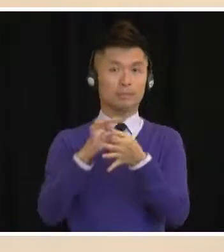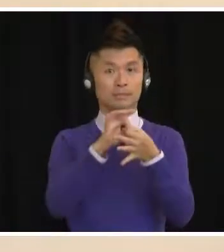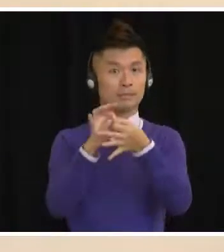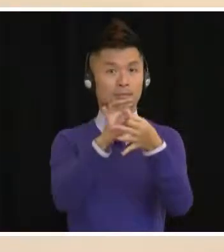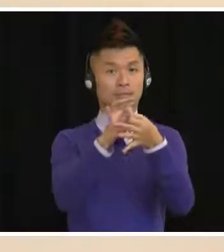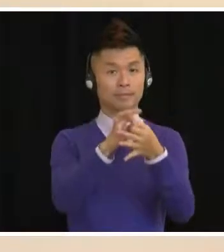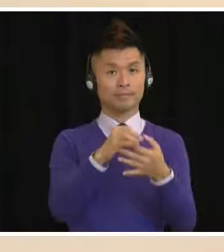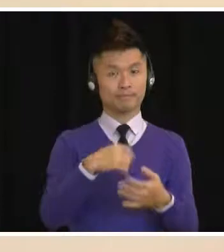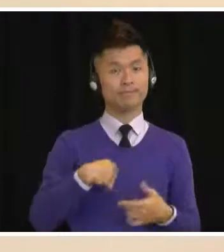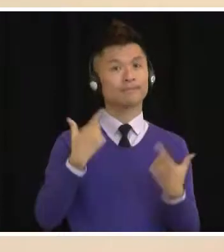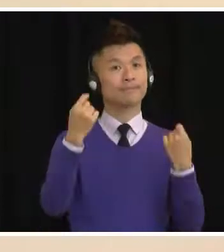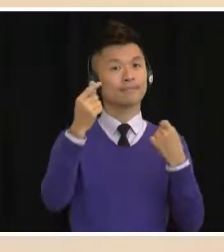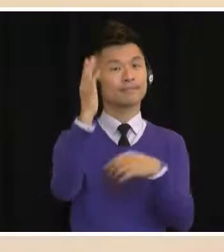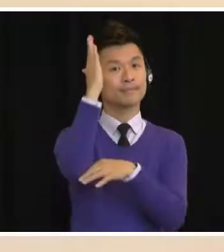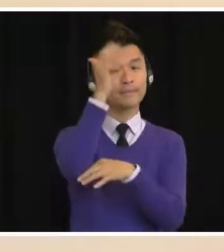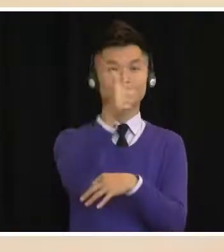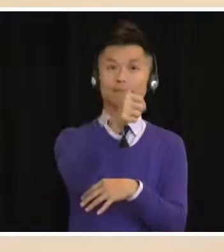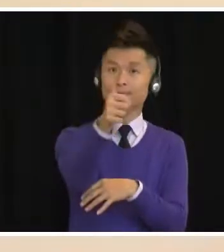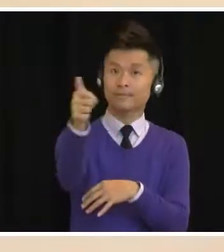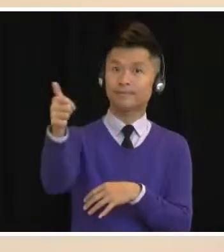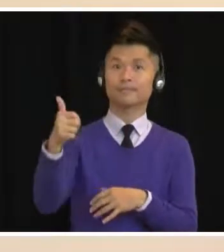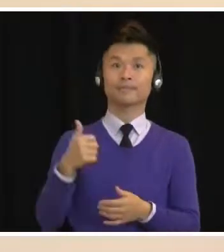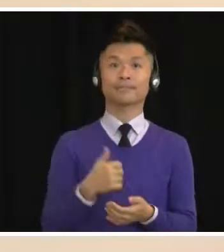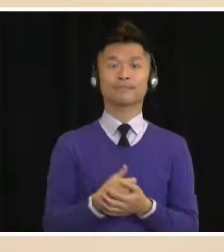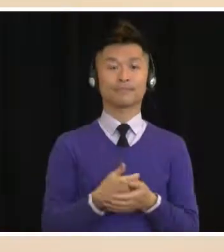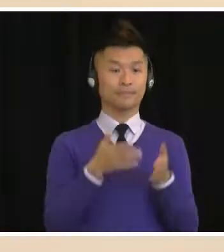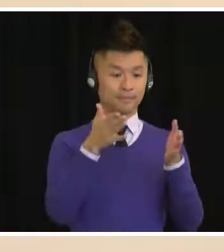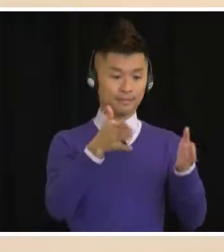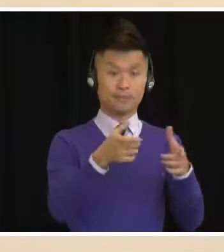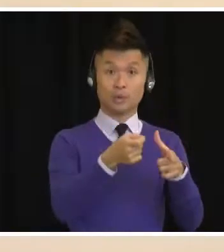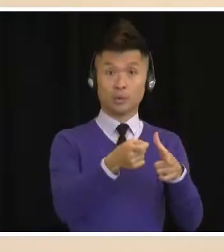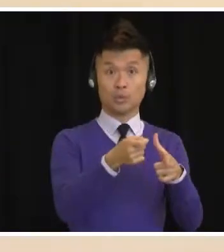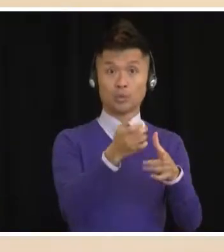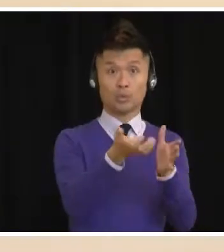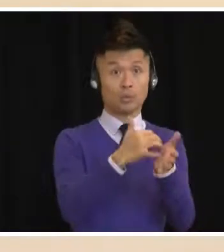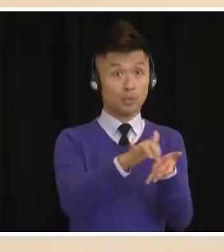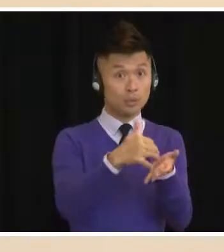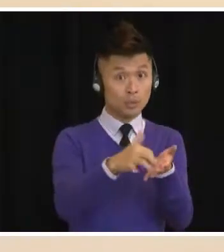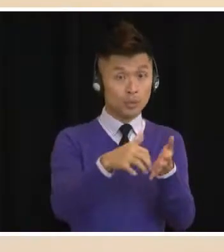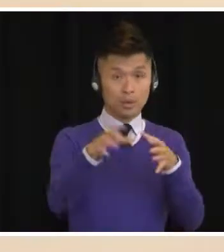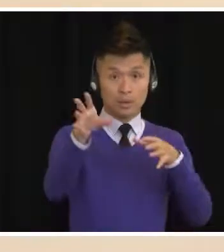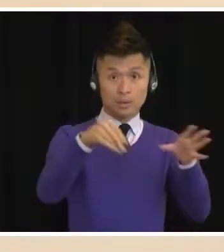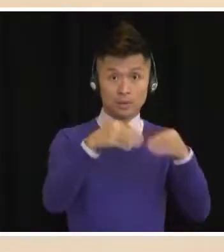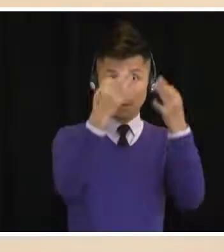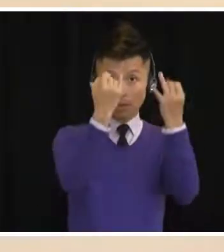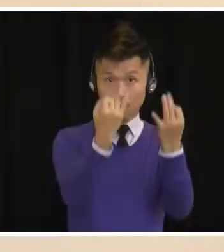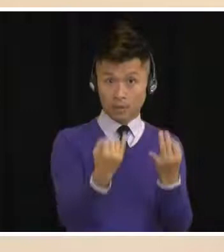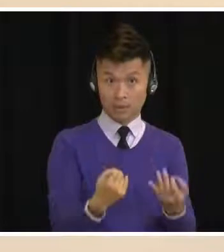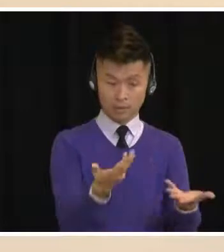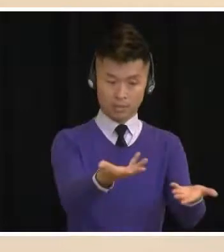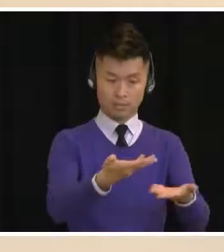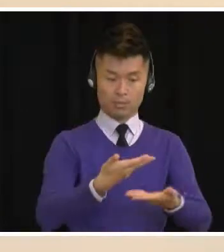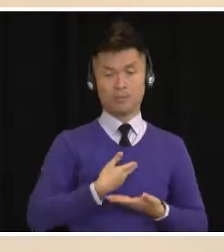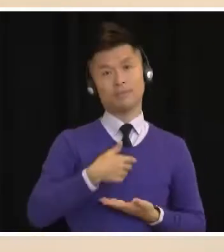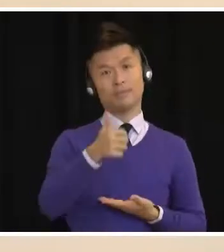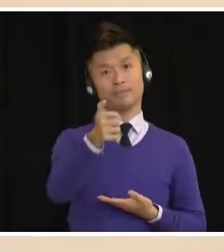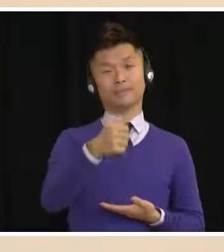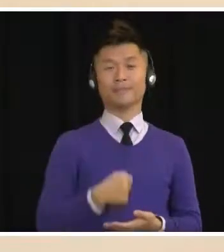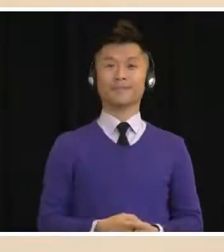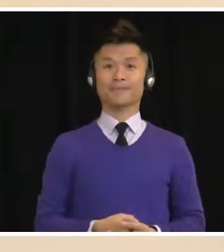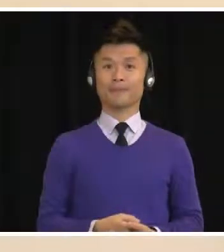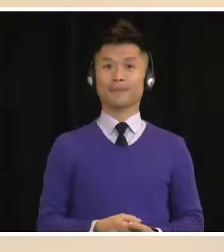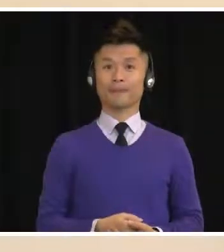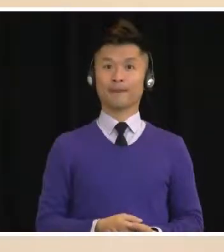you gave us on public expenditure, and it was good to see this attempt to have a child budget and to show a rise